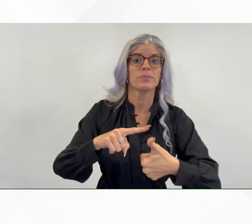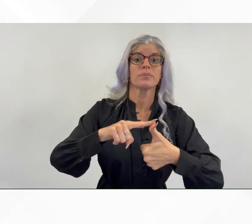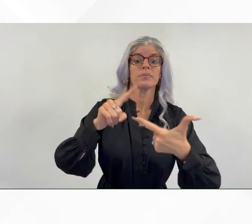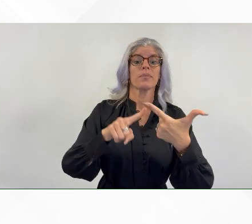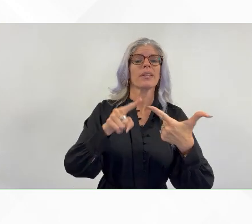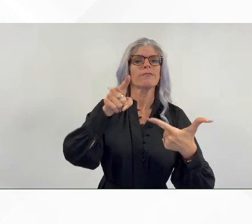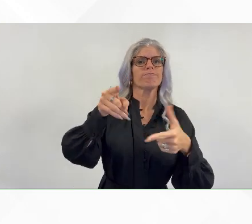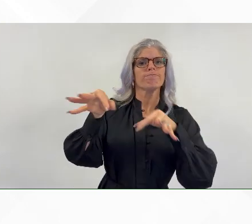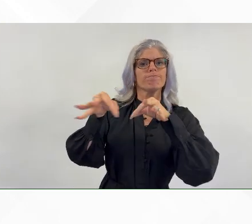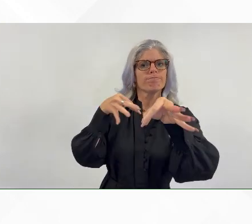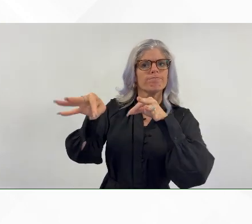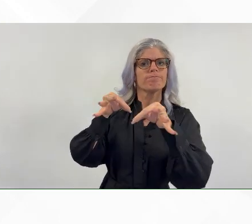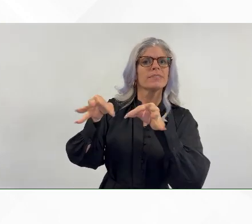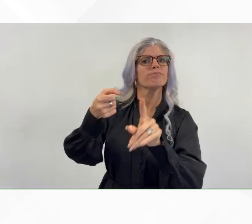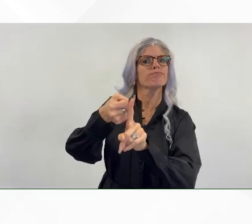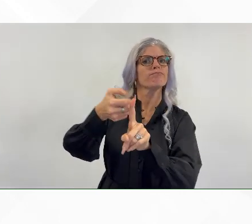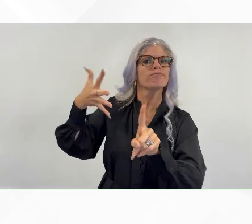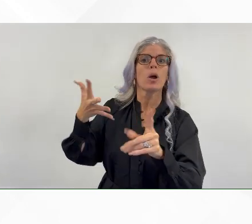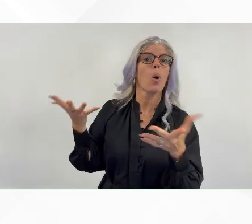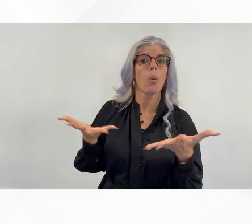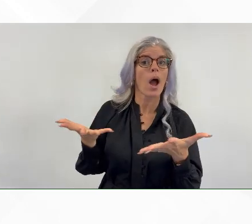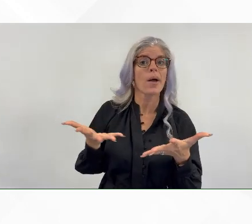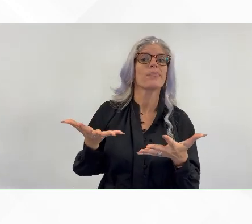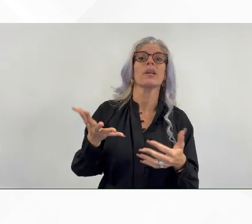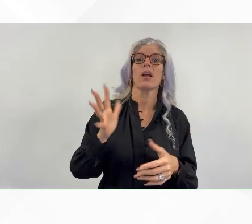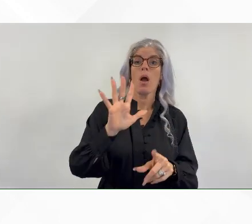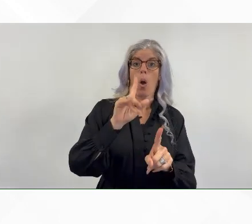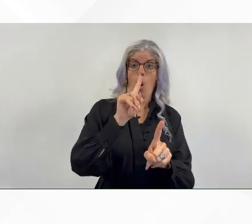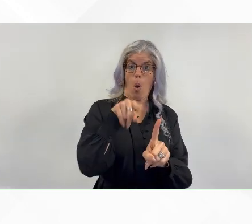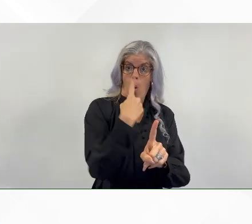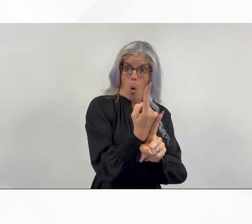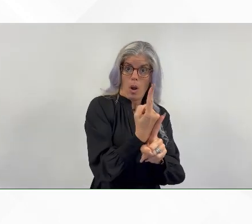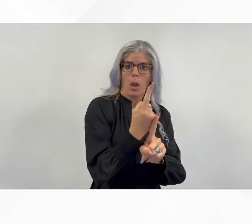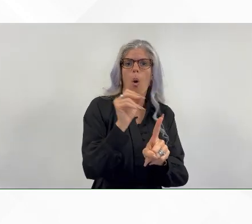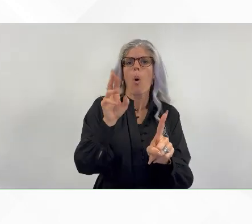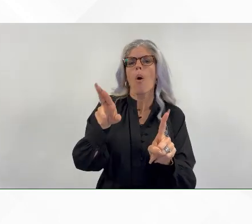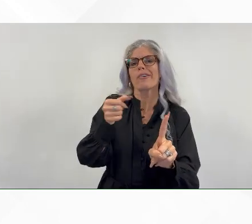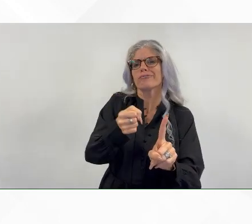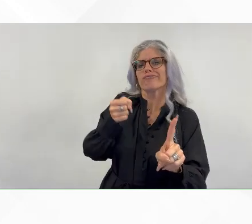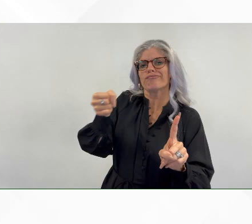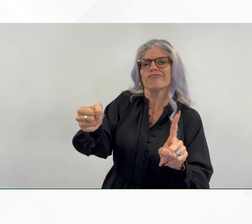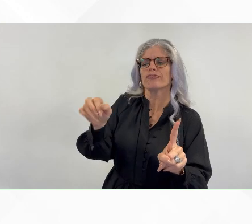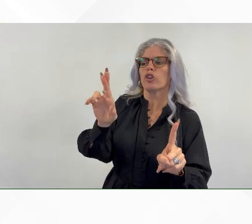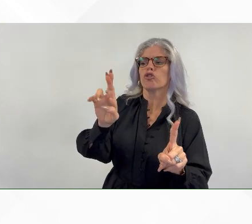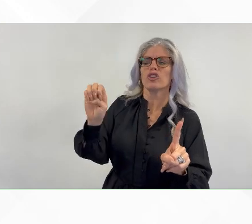3. That staging was not utilized and is not incorporated in documented costs.